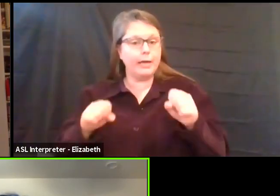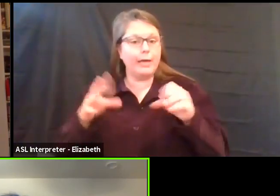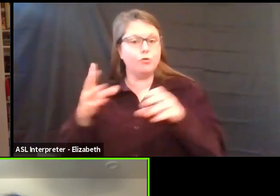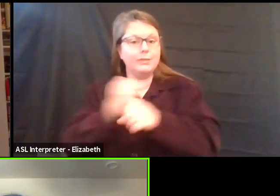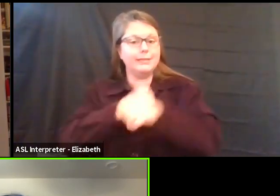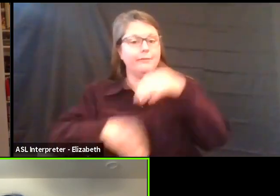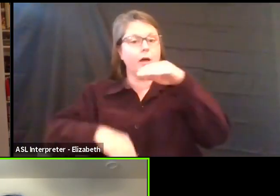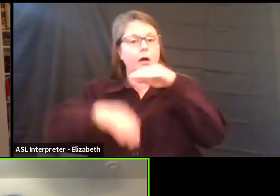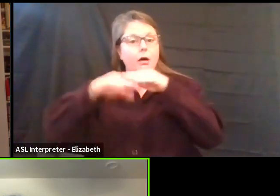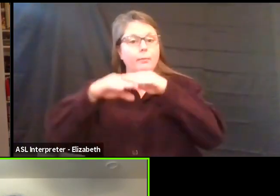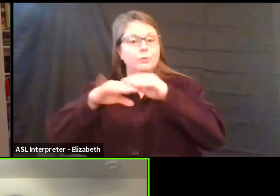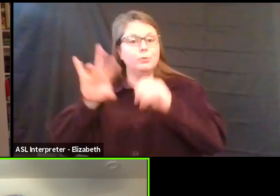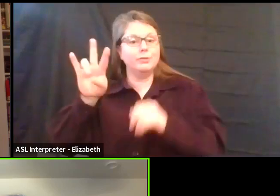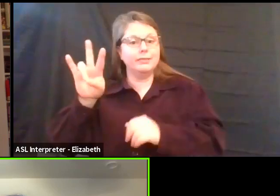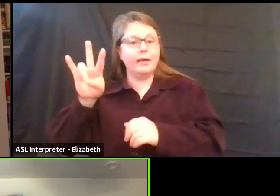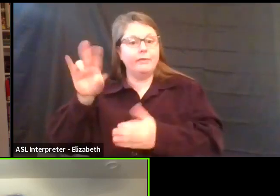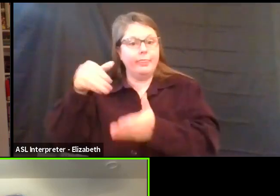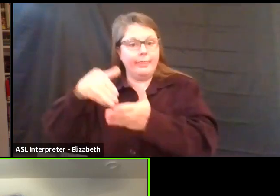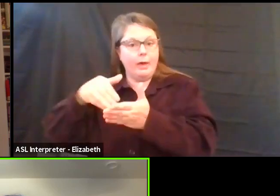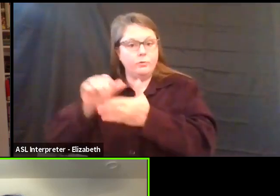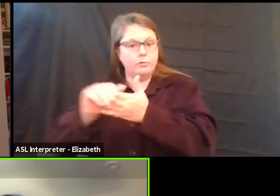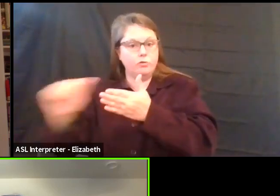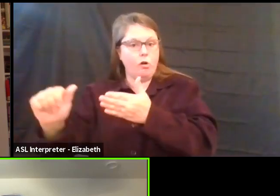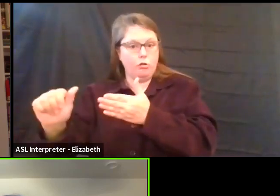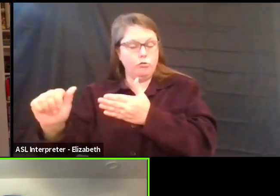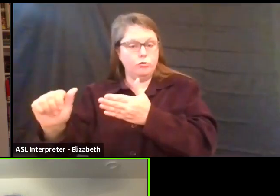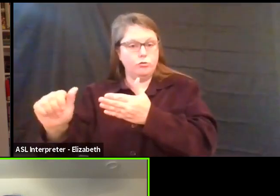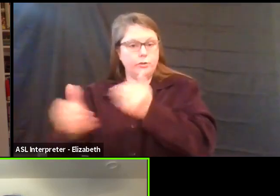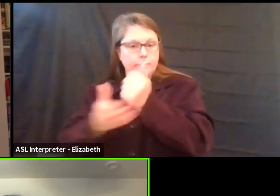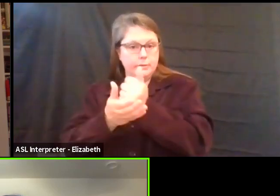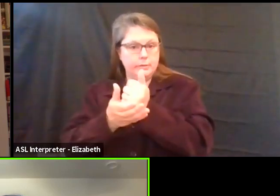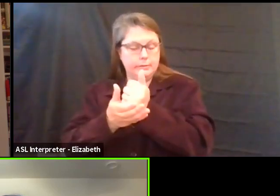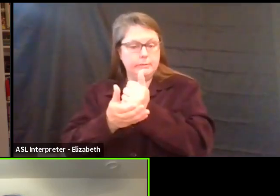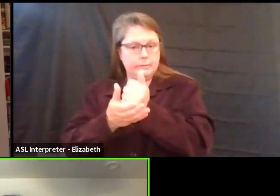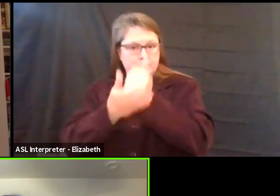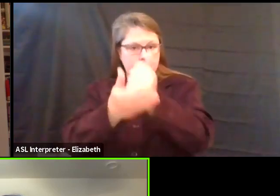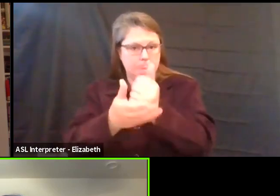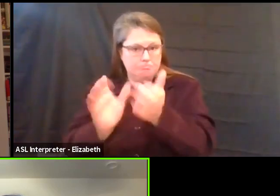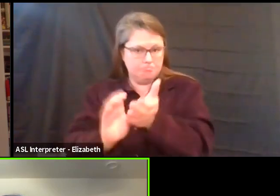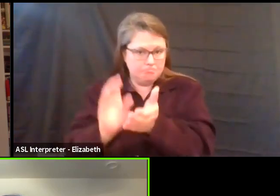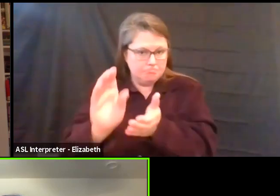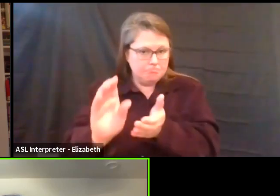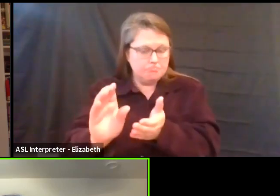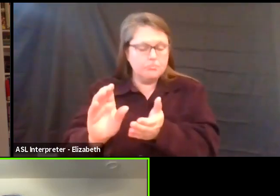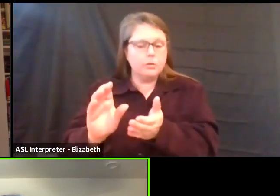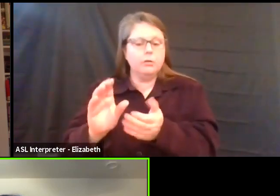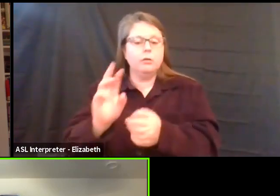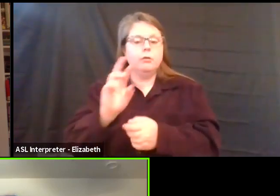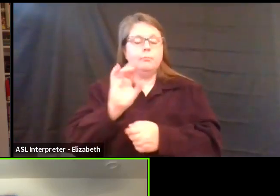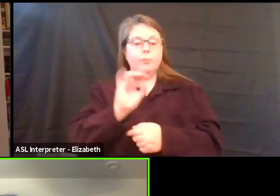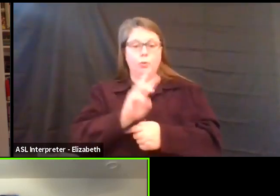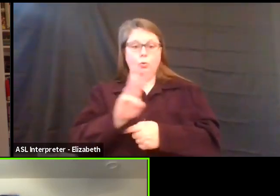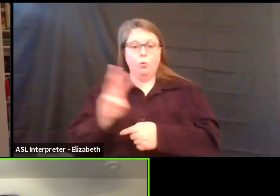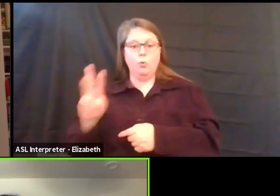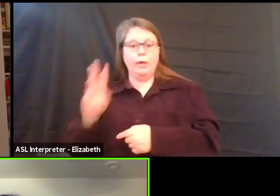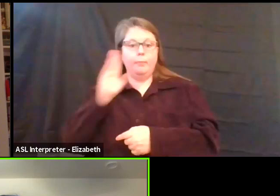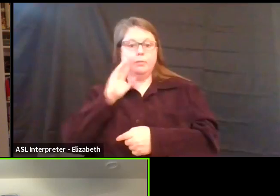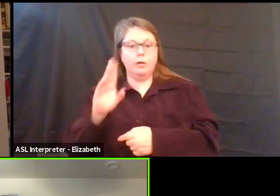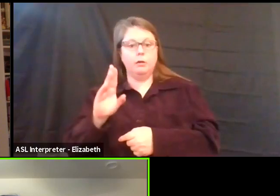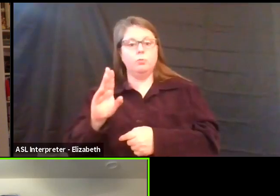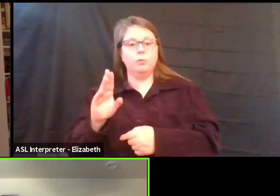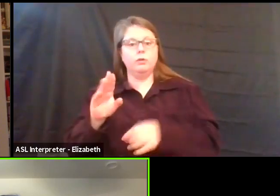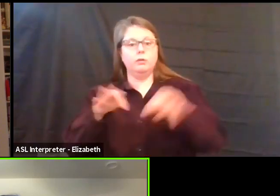$7,000 in assistance. On the website, it will walk you through the income